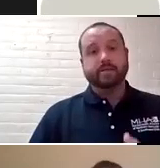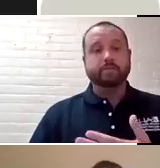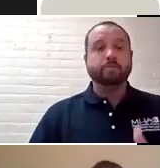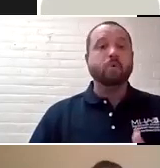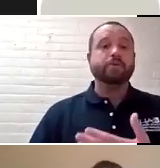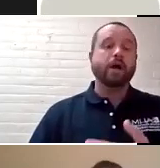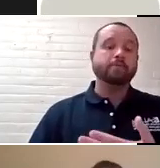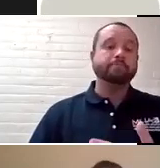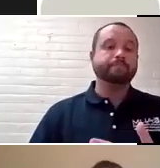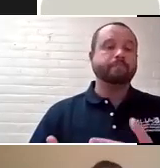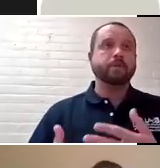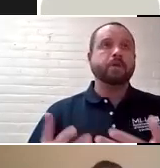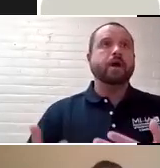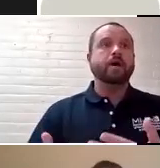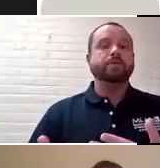authentic,